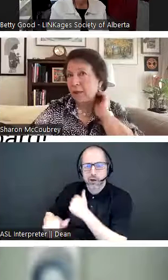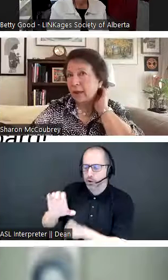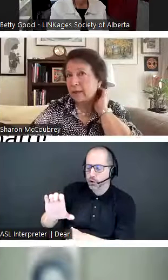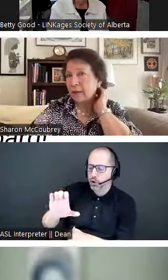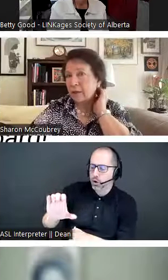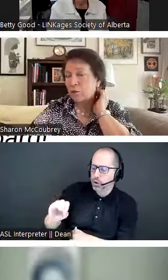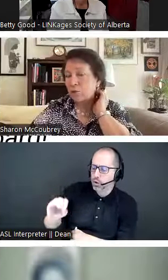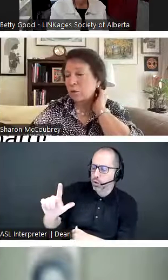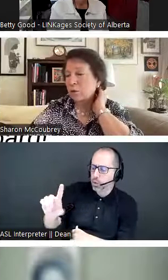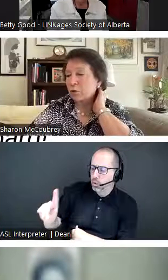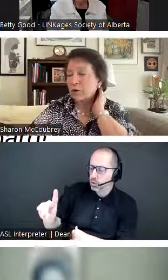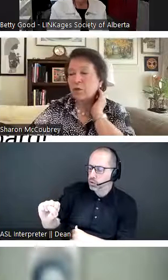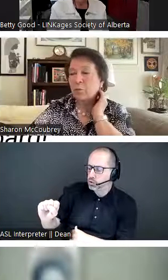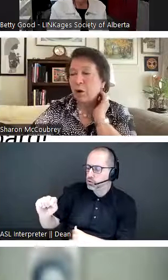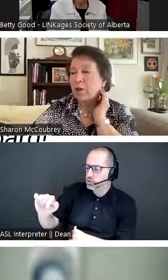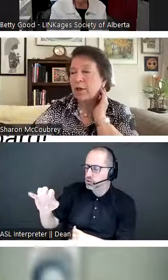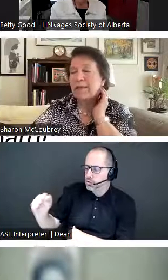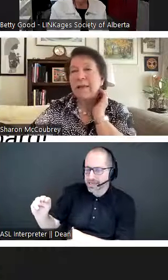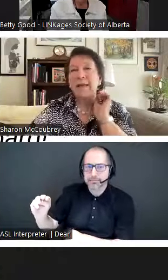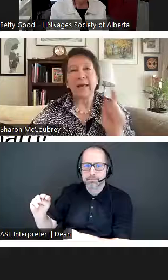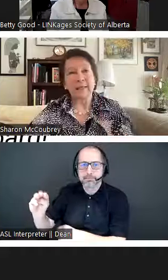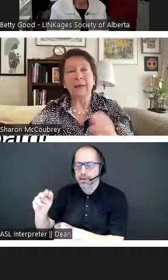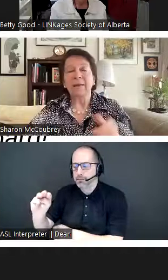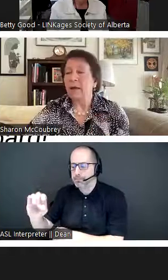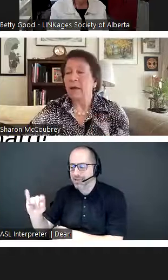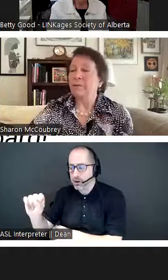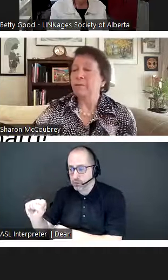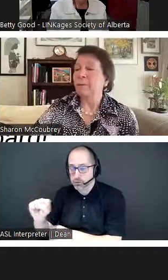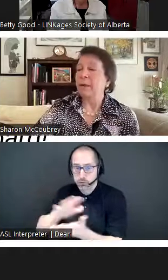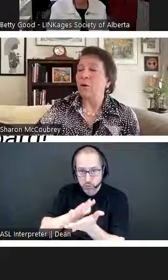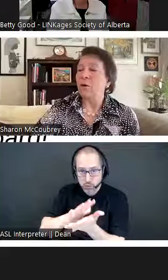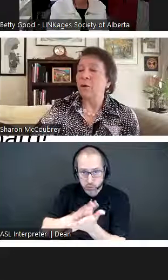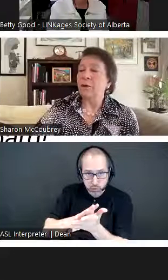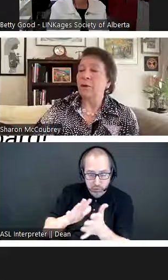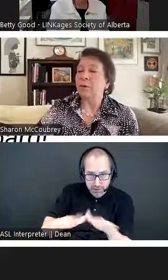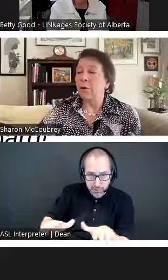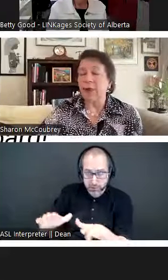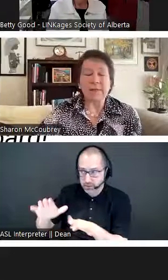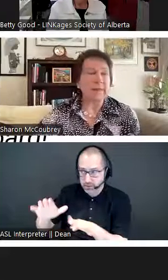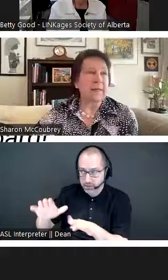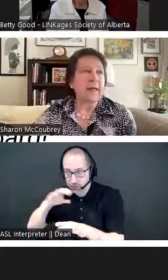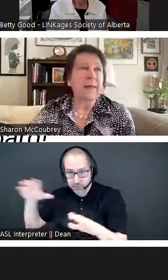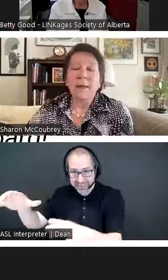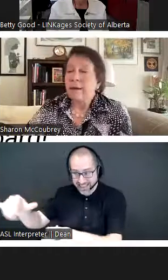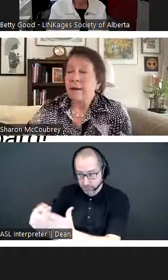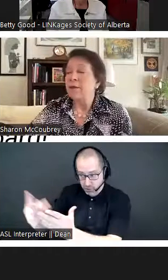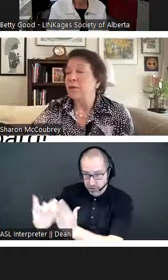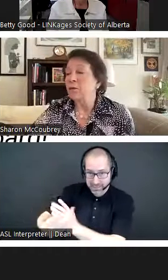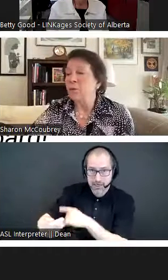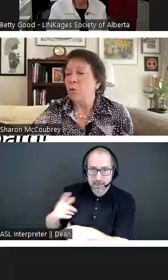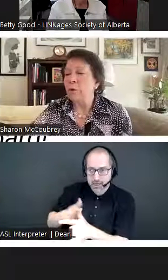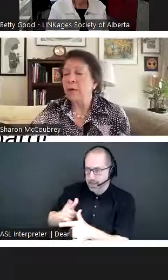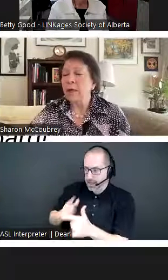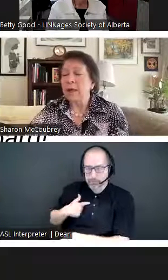seniors and school children's project, and then have been on that society ever since it